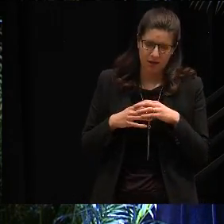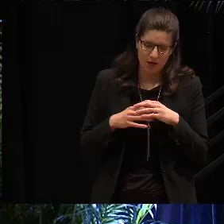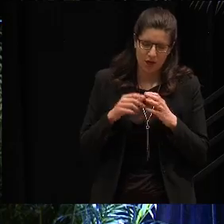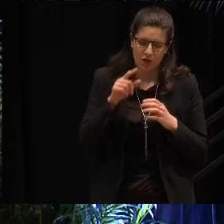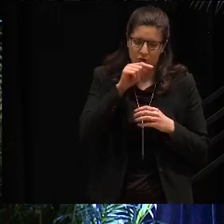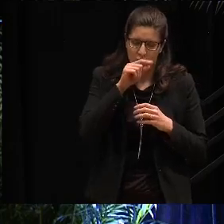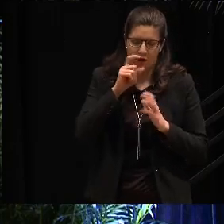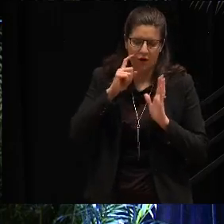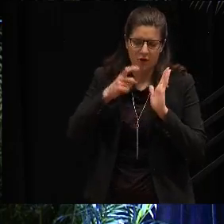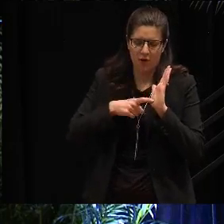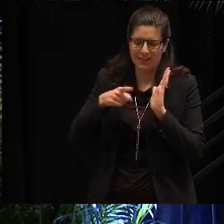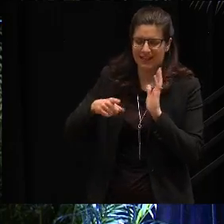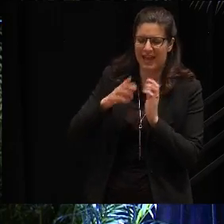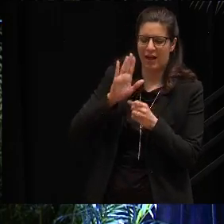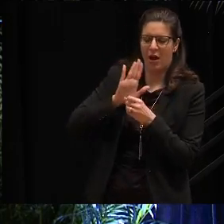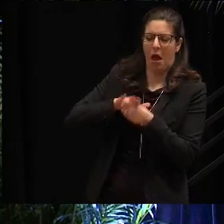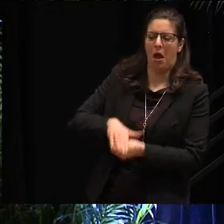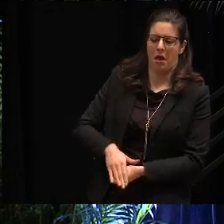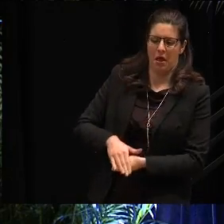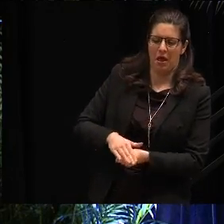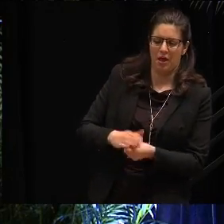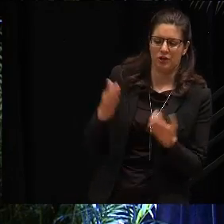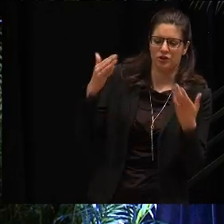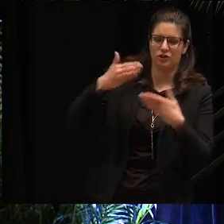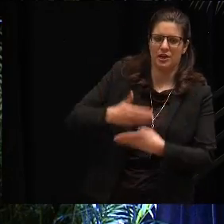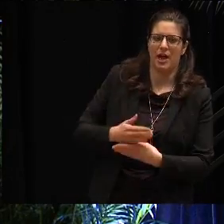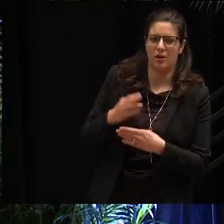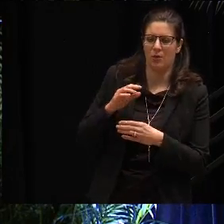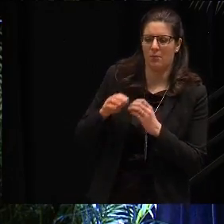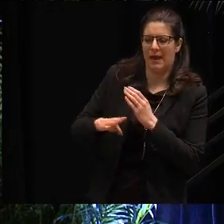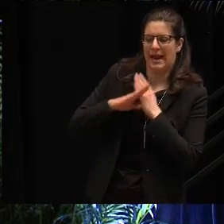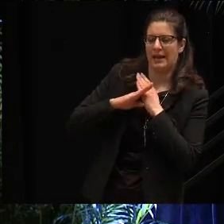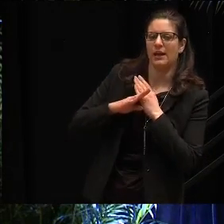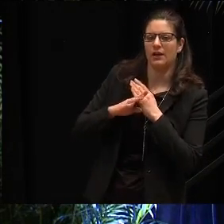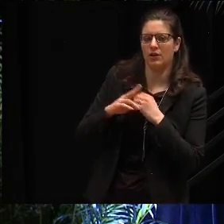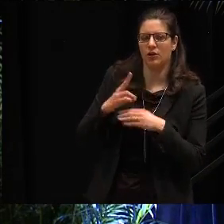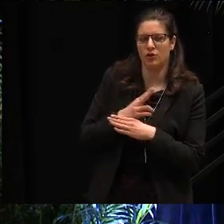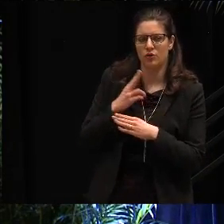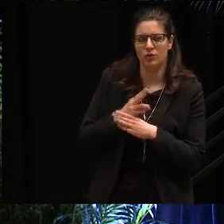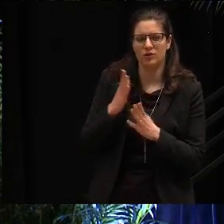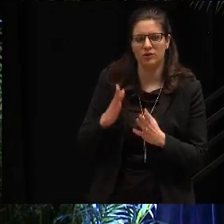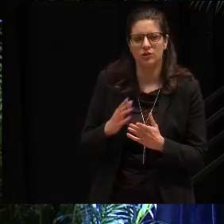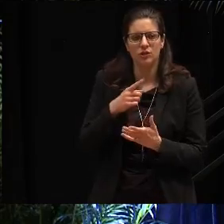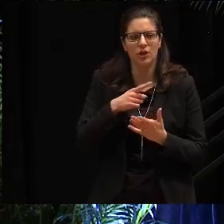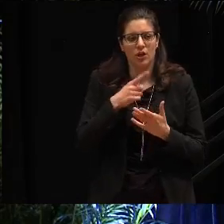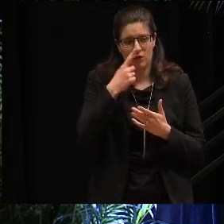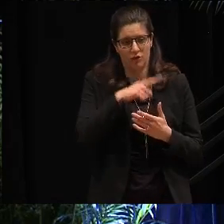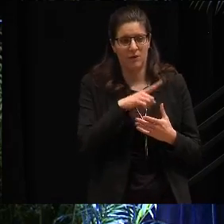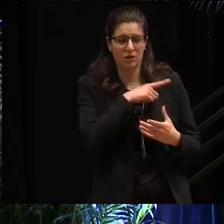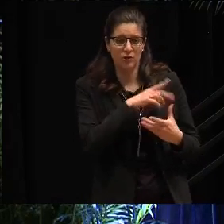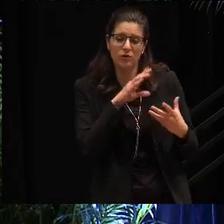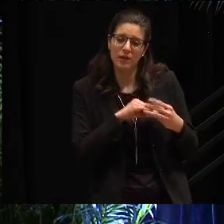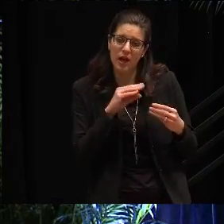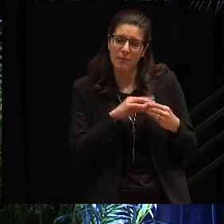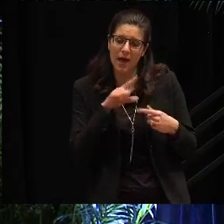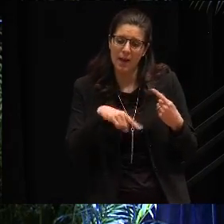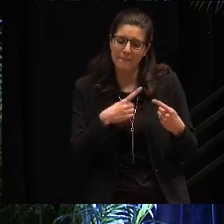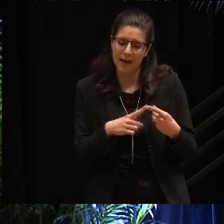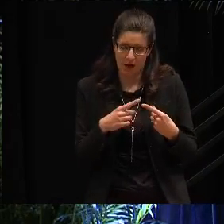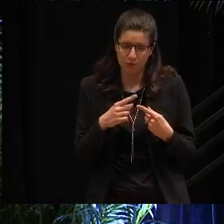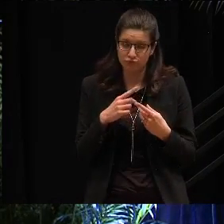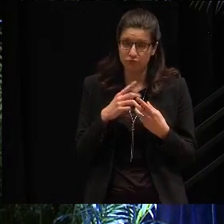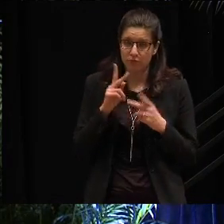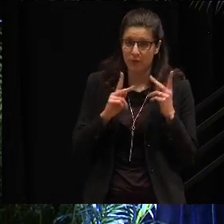anybody. What would you comment on that, on how more people are receiving their news from those sources instead of mainstream sources, and they're even